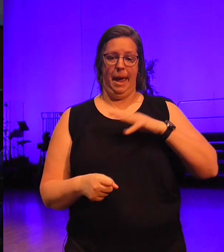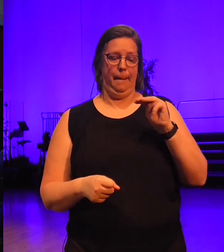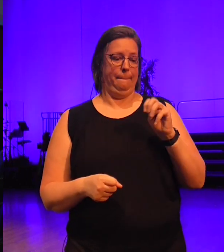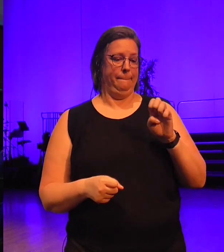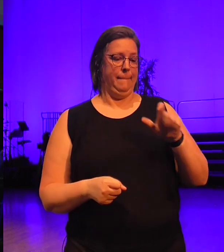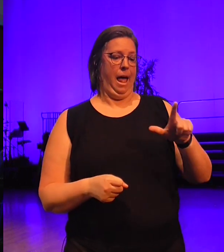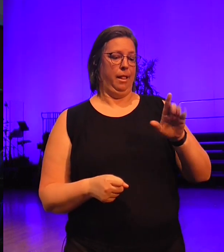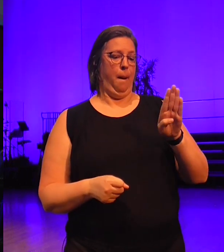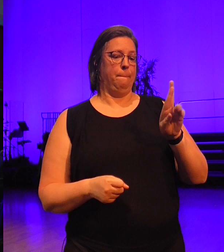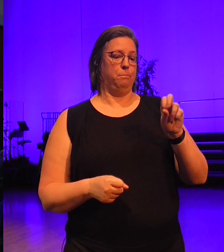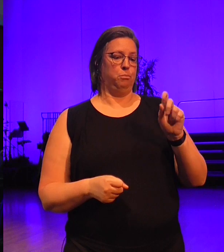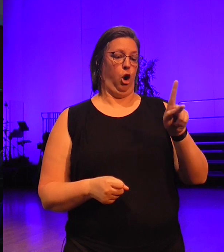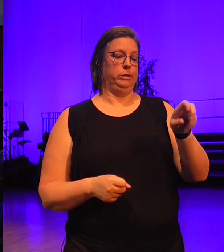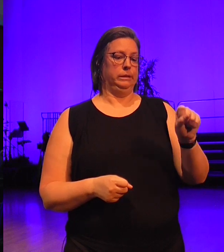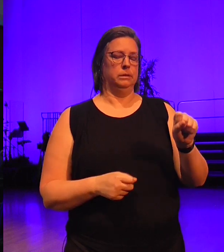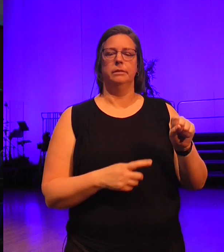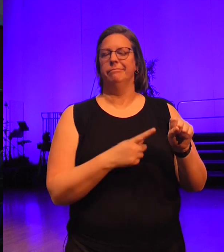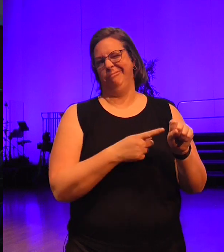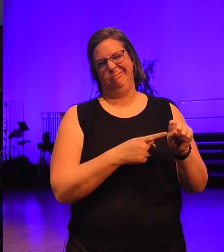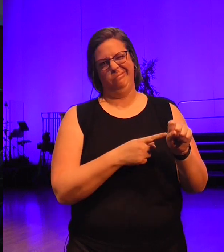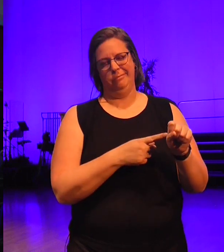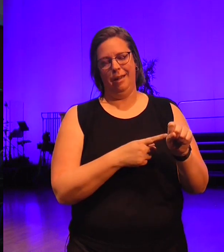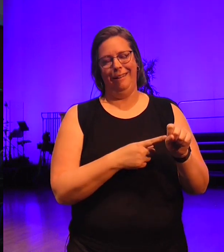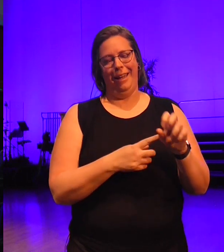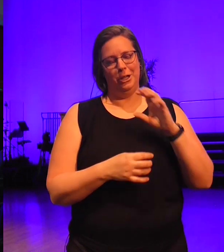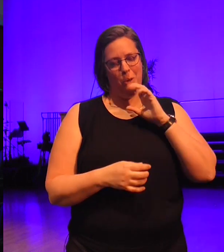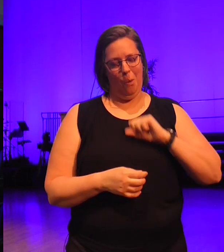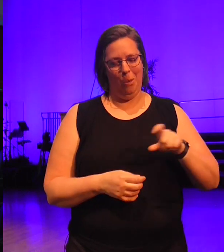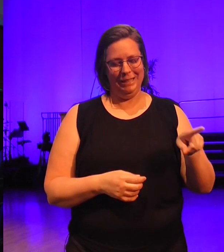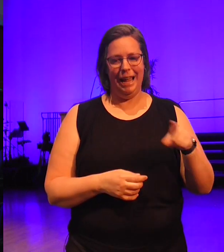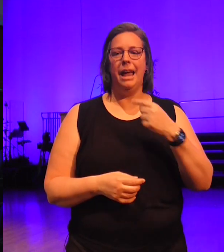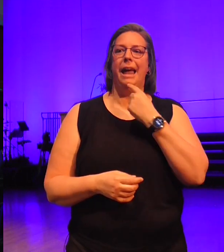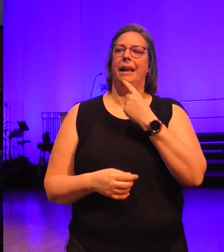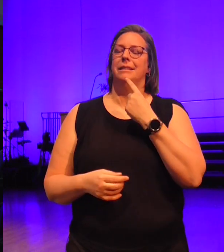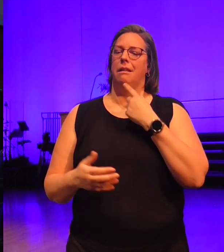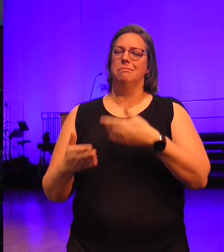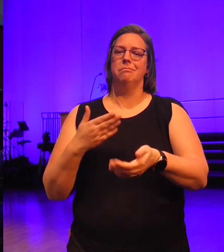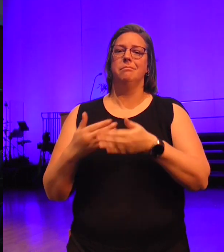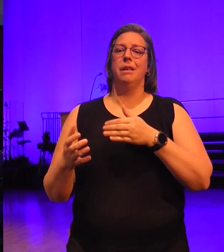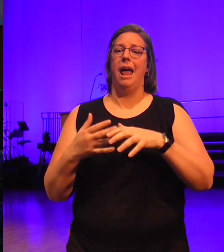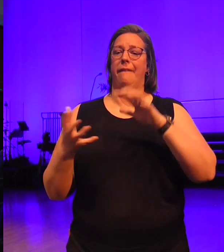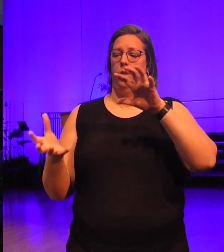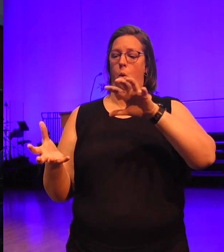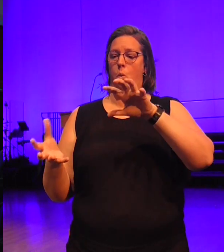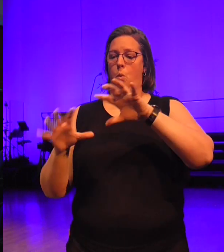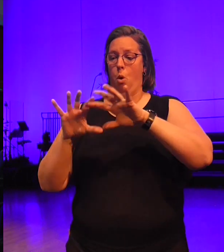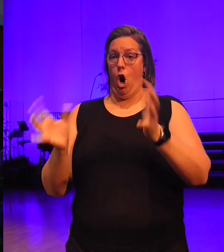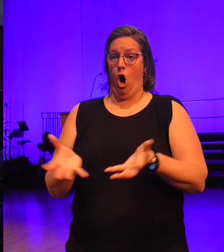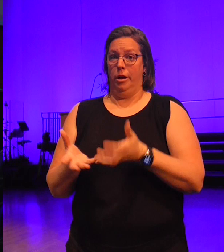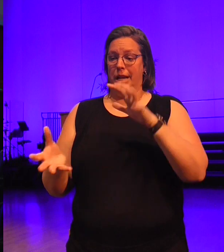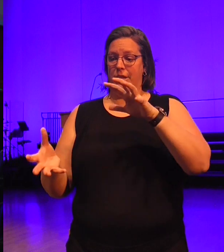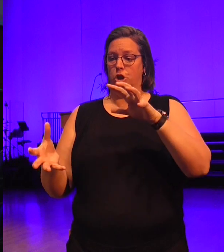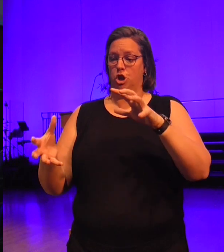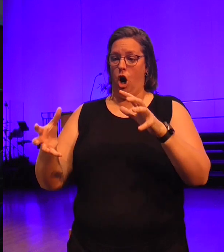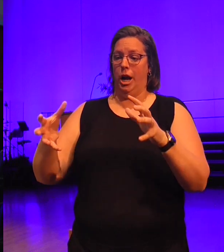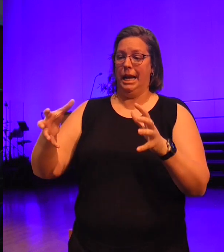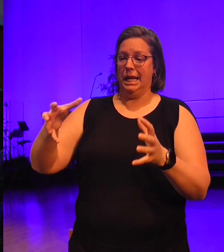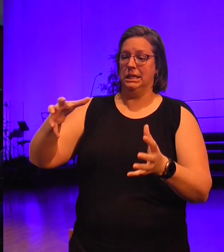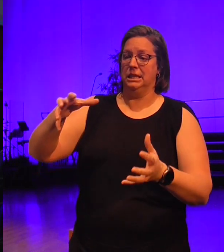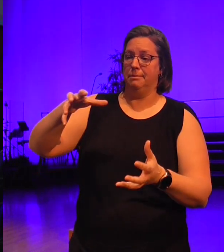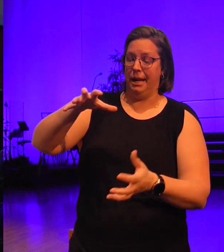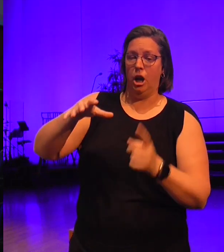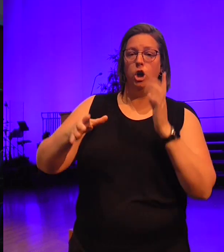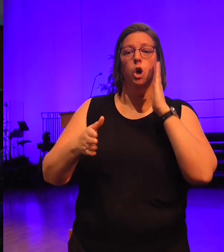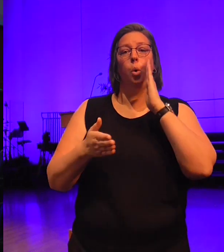as the 2,000-year-old man, as long as the world is turning and spinning, you're going to get dizzy and you're going to